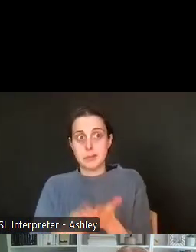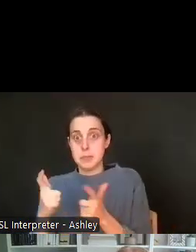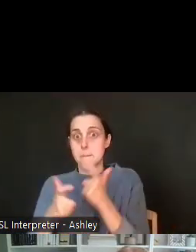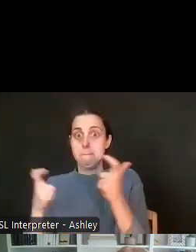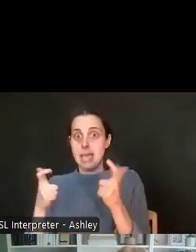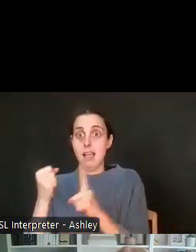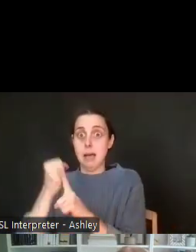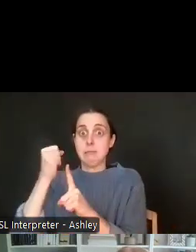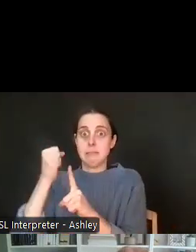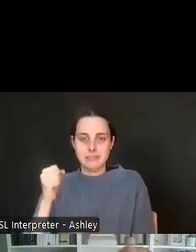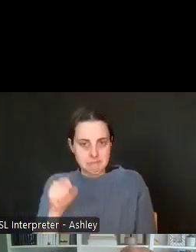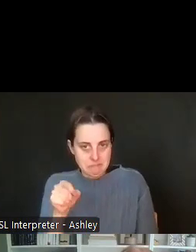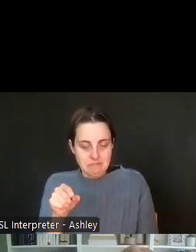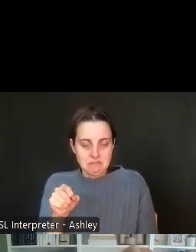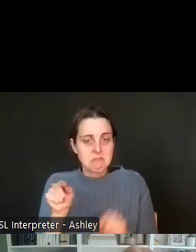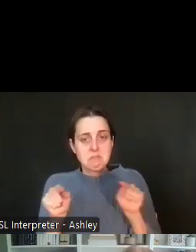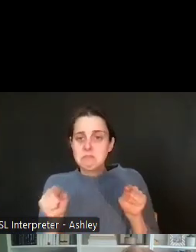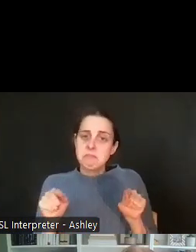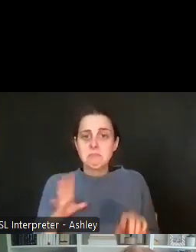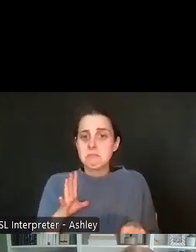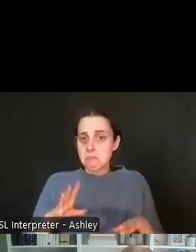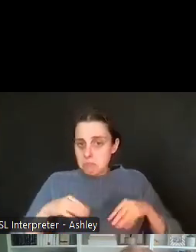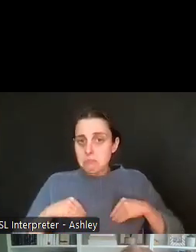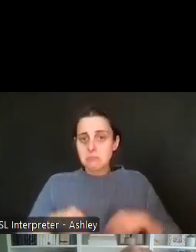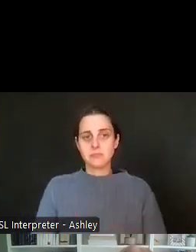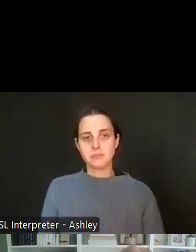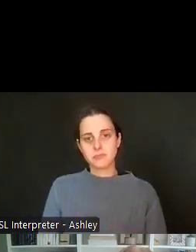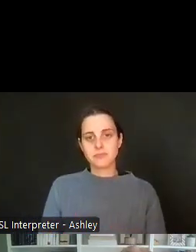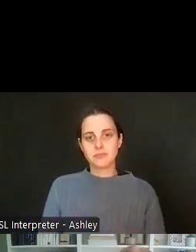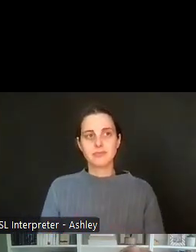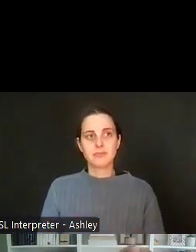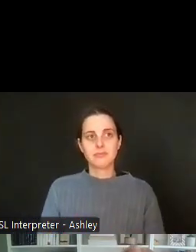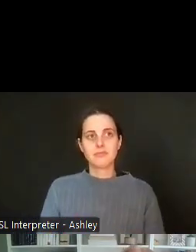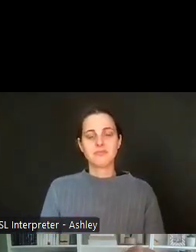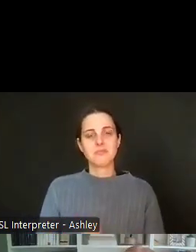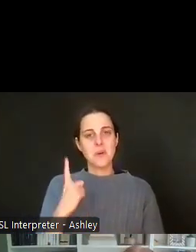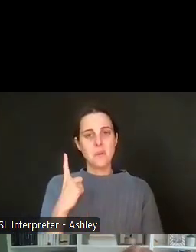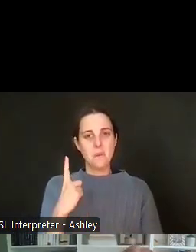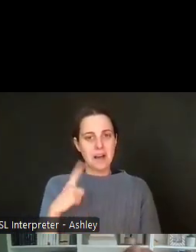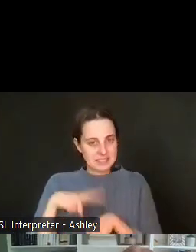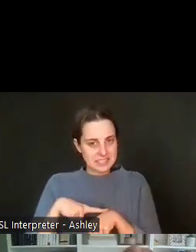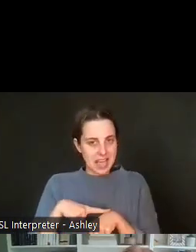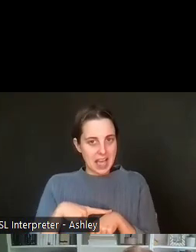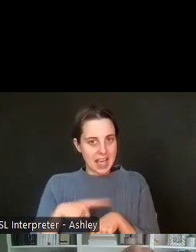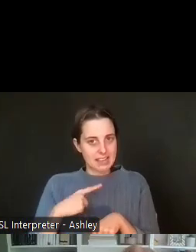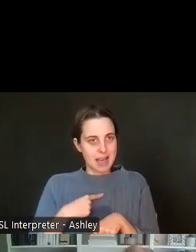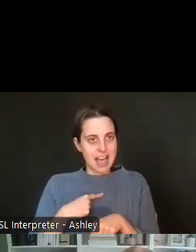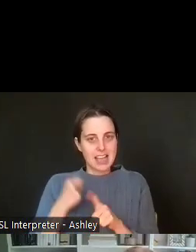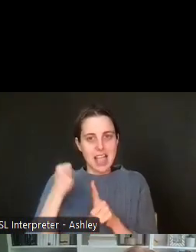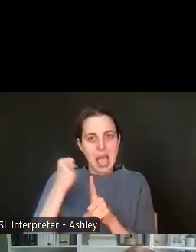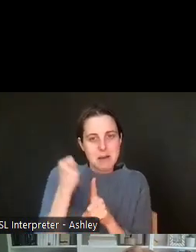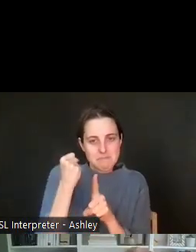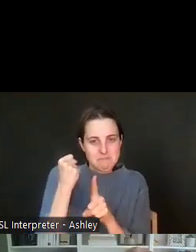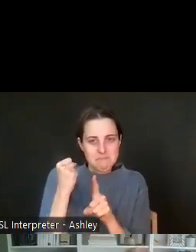And one of my most favorite memories of when I think I nailed work-life harmony, because let's be clear, I get it wrong a